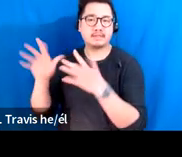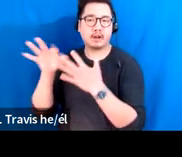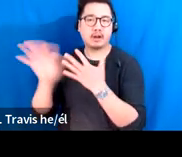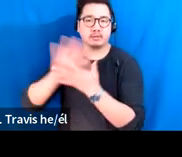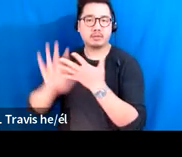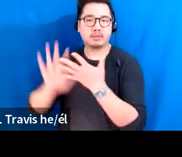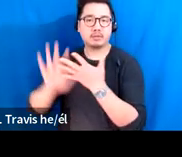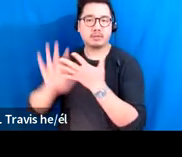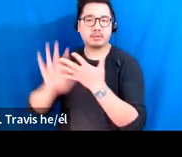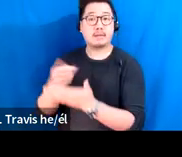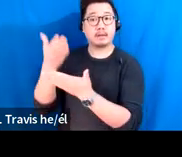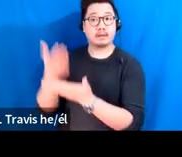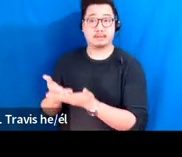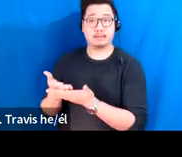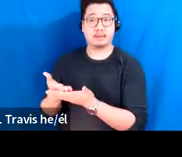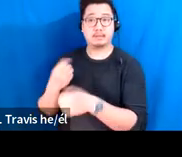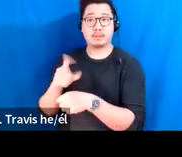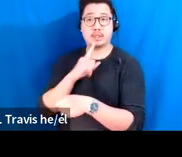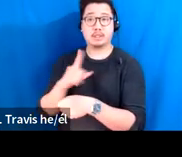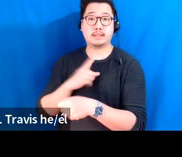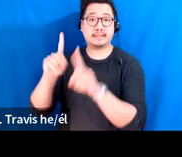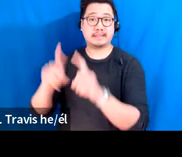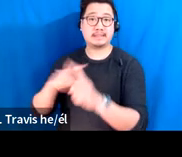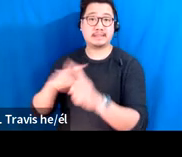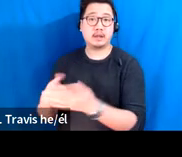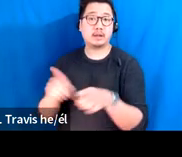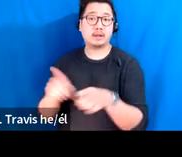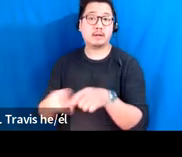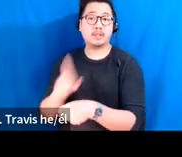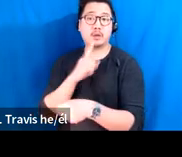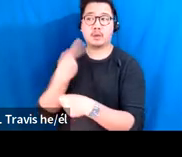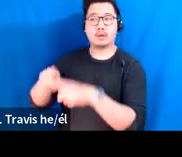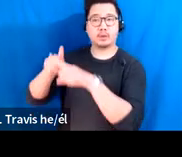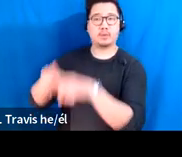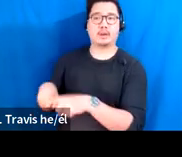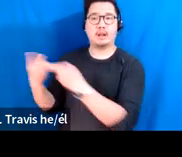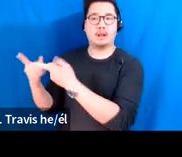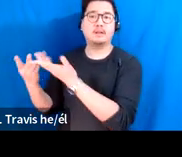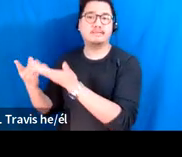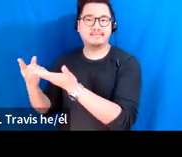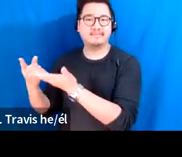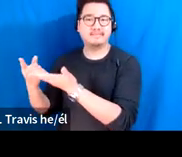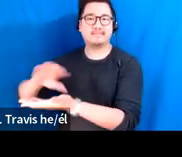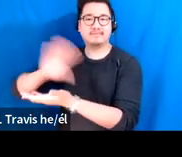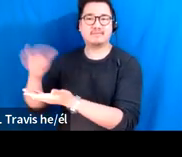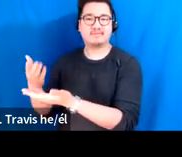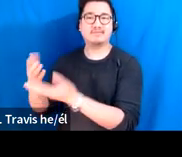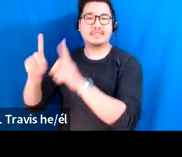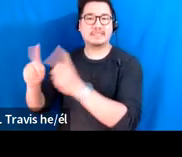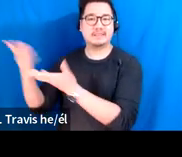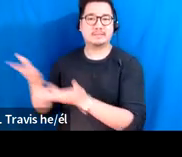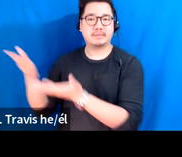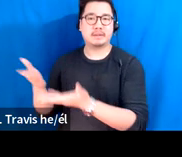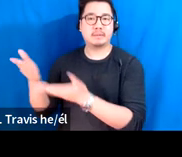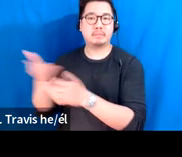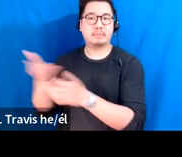verify the delivery of these tests and ensure we can rely on the supply on a consistent basis before making